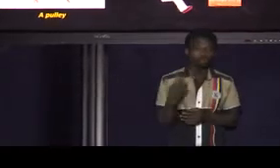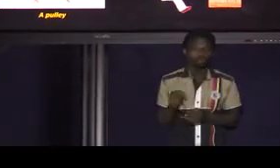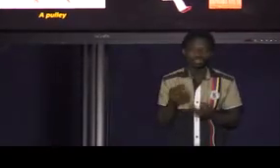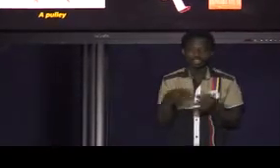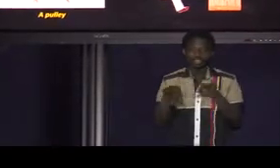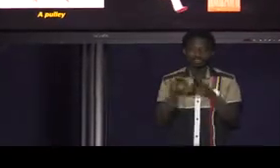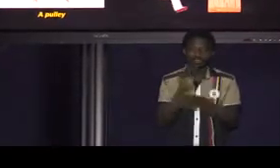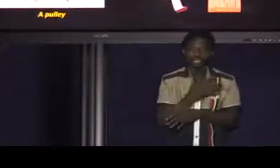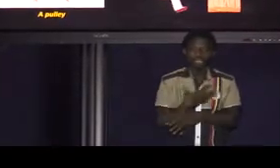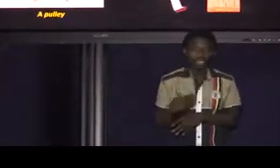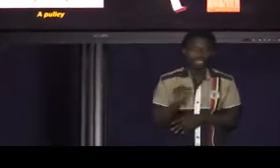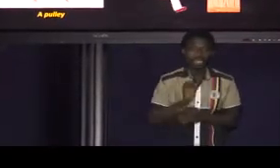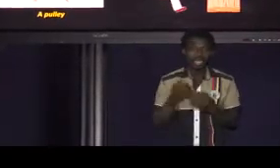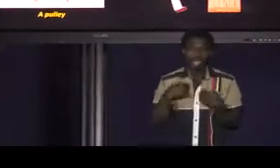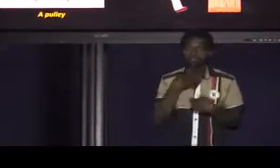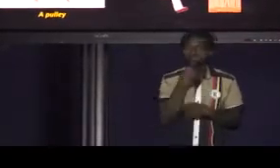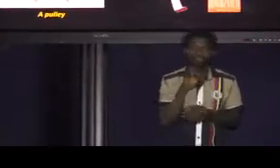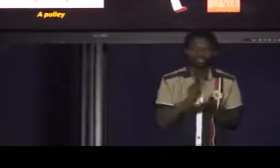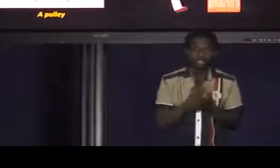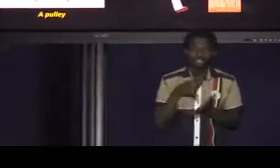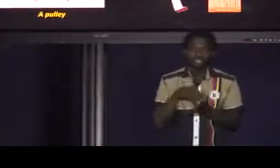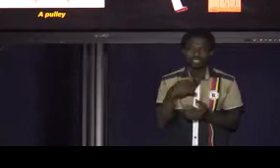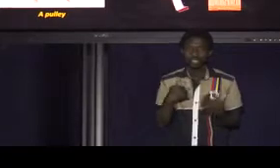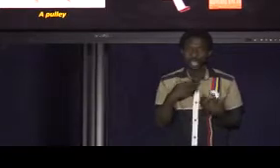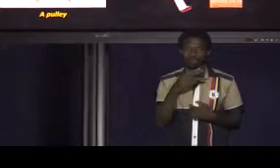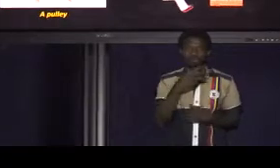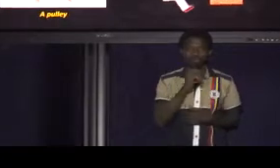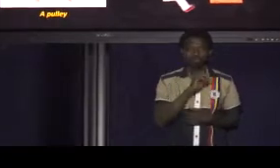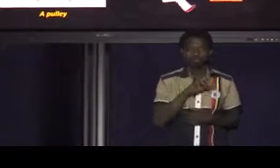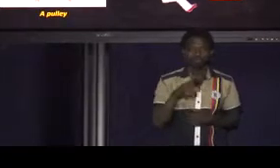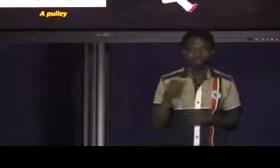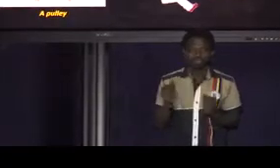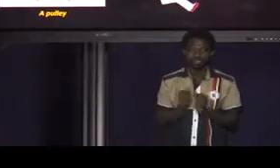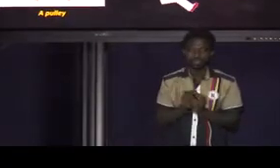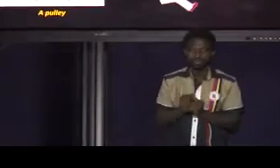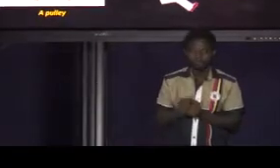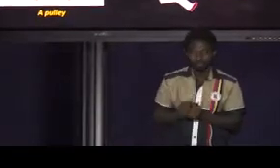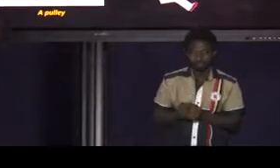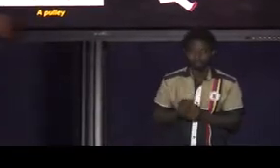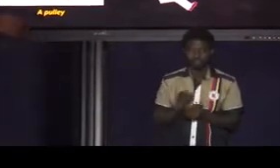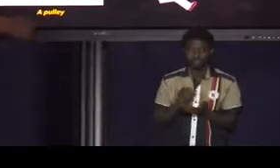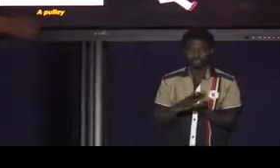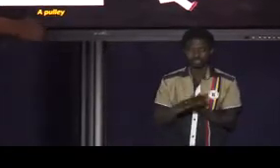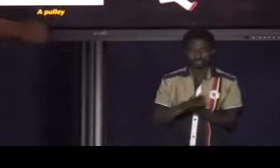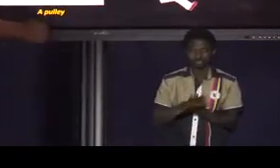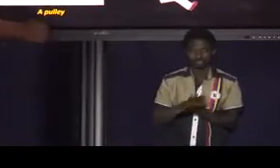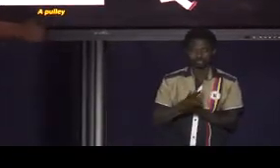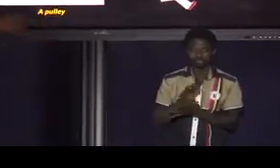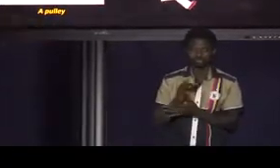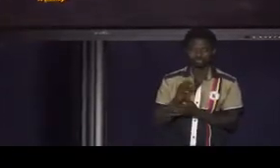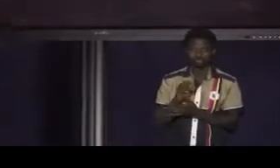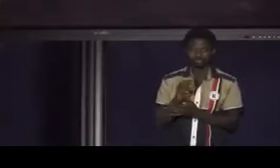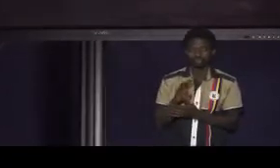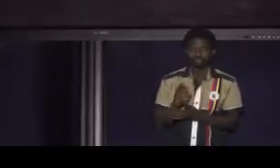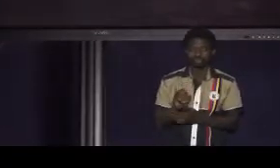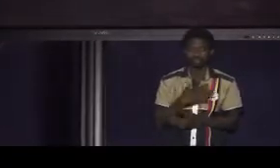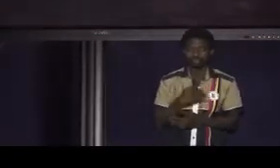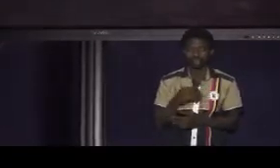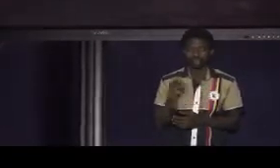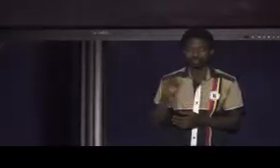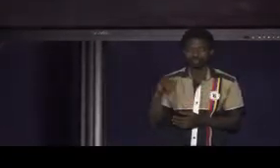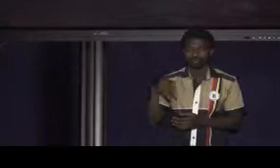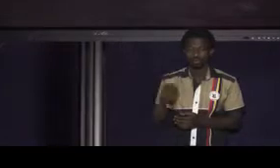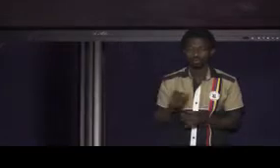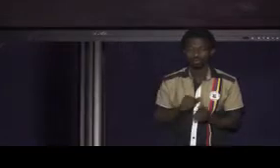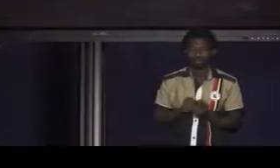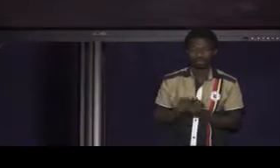importance. I've told you it has a wheel with smooth groove in its rim and a rope passing around the groove.